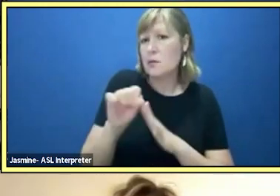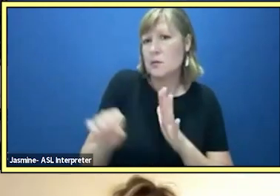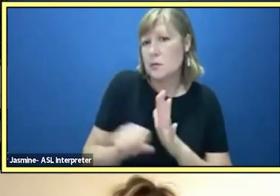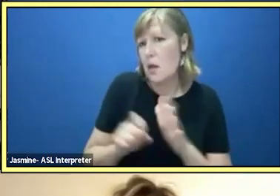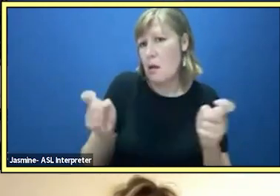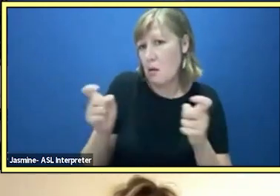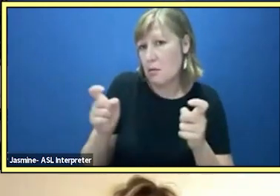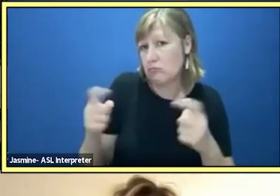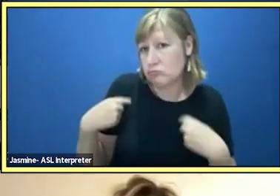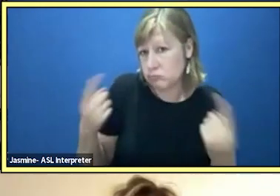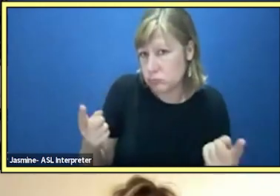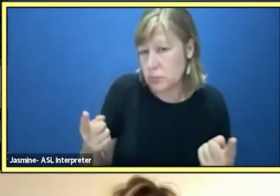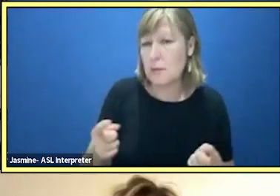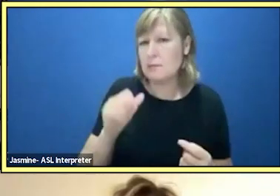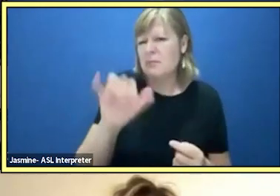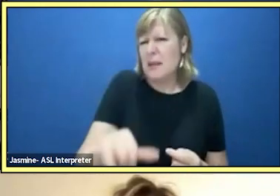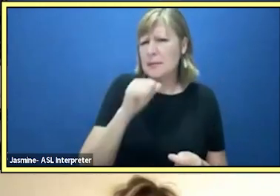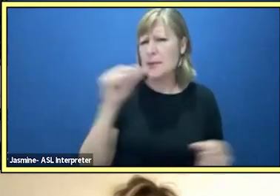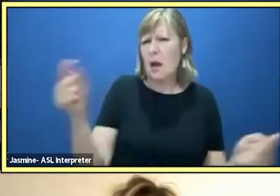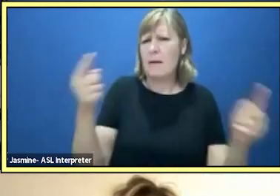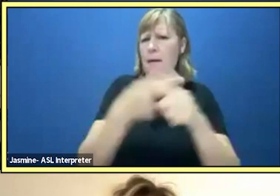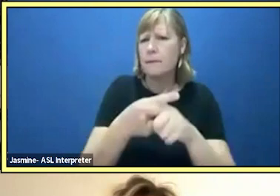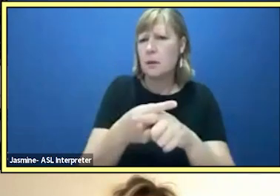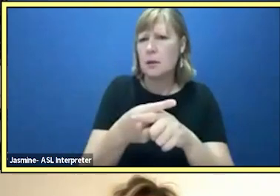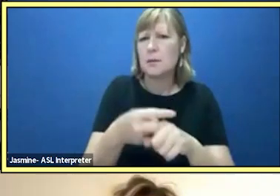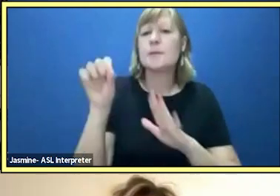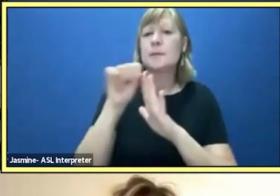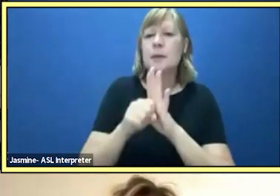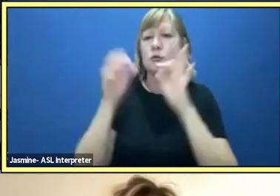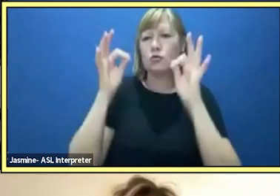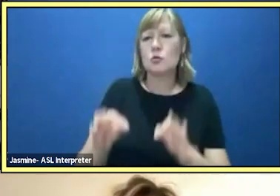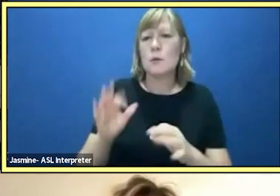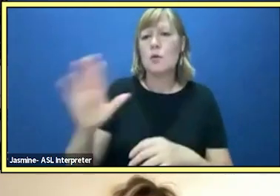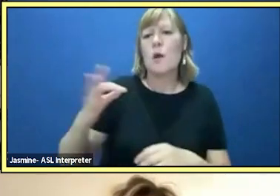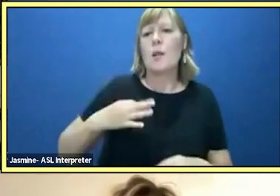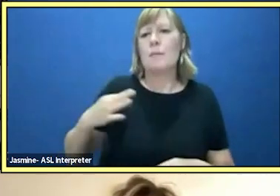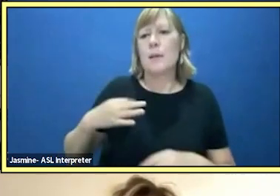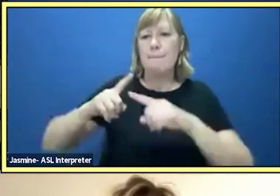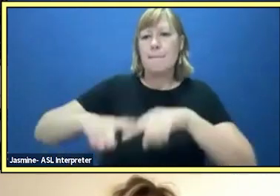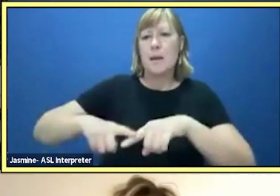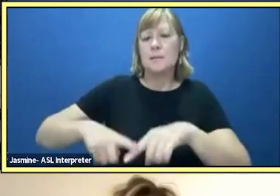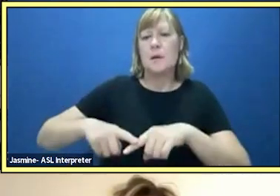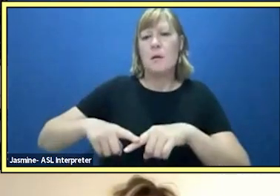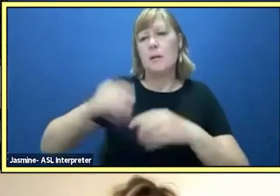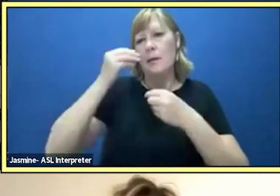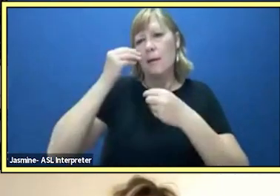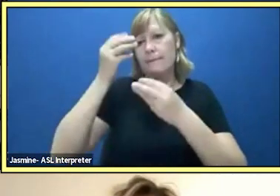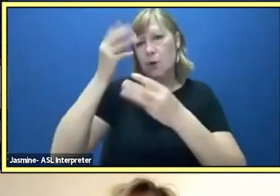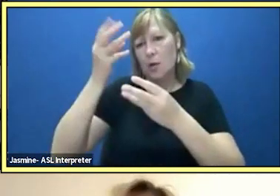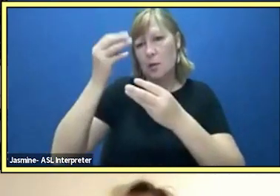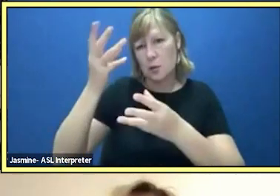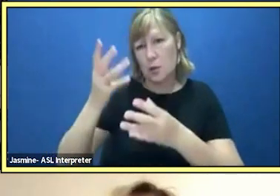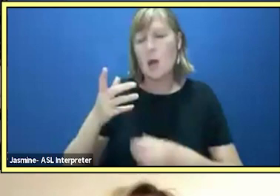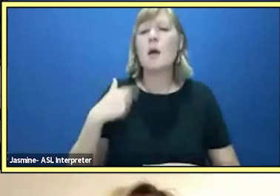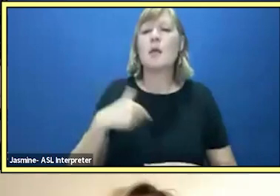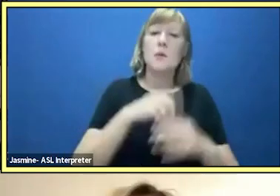state determines you're eligible based on criteria, and then we assess your needs. And then once we assess